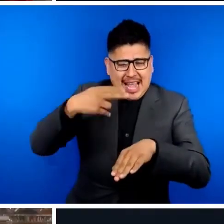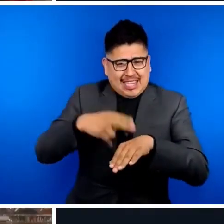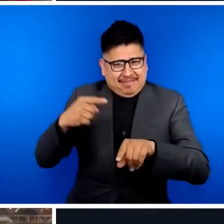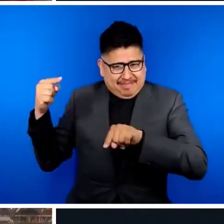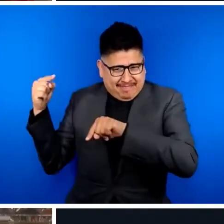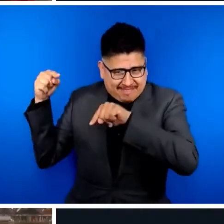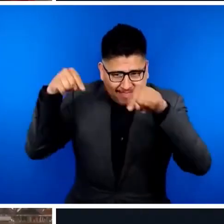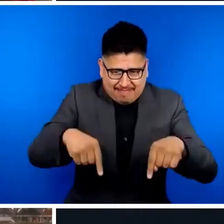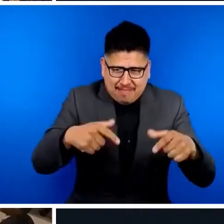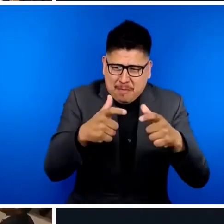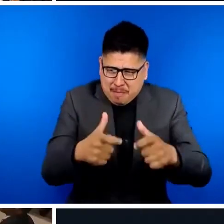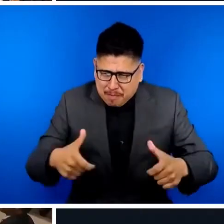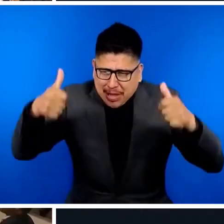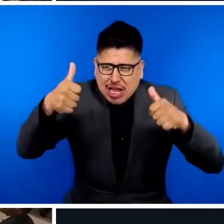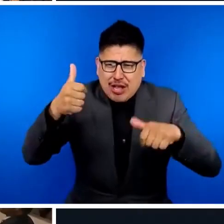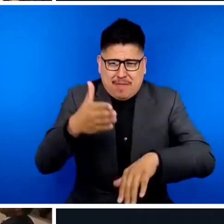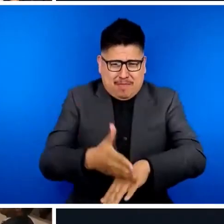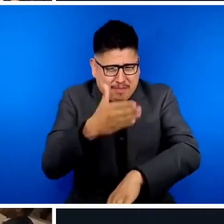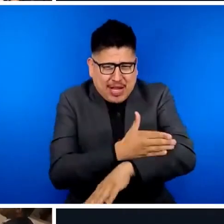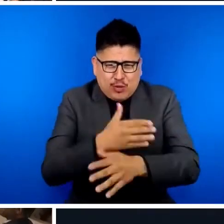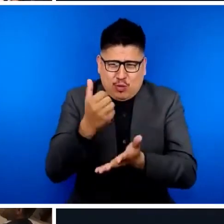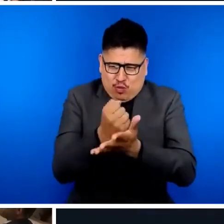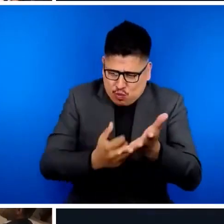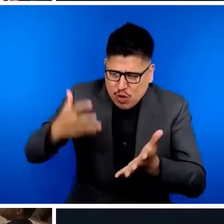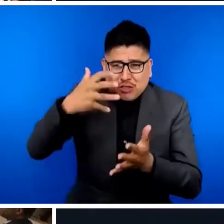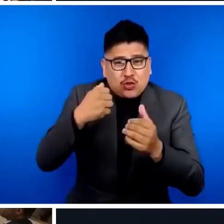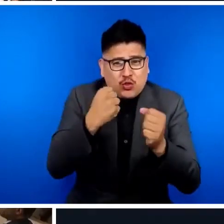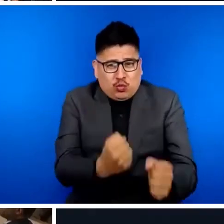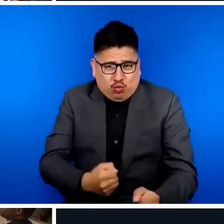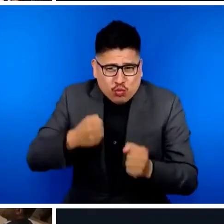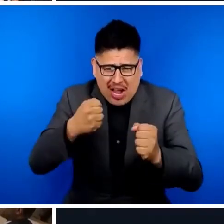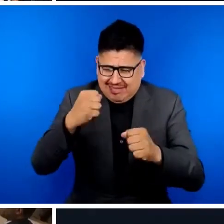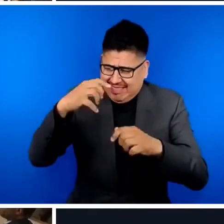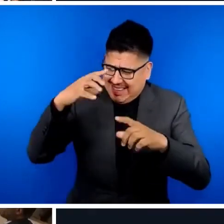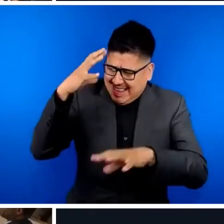and stronger than ever before.